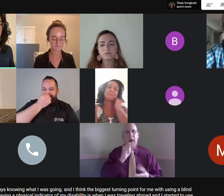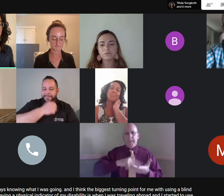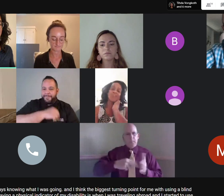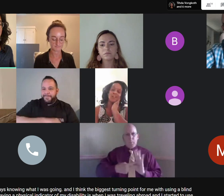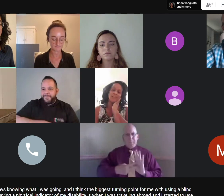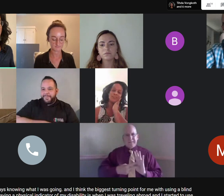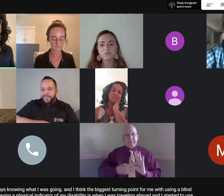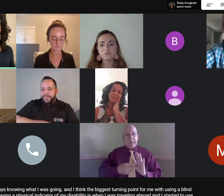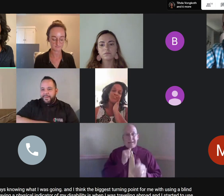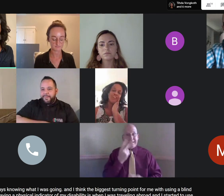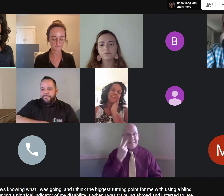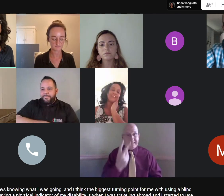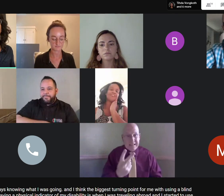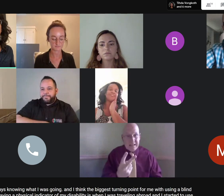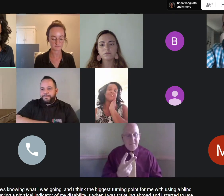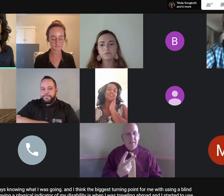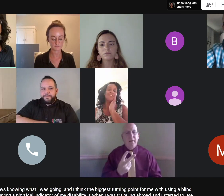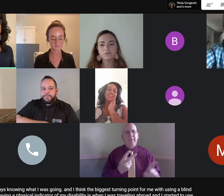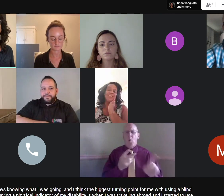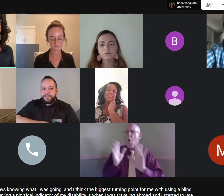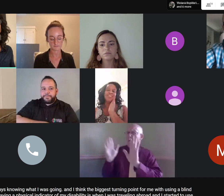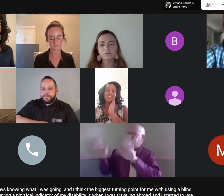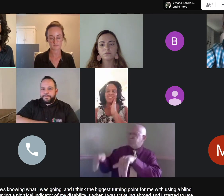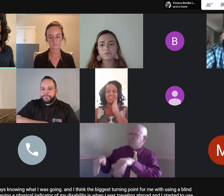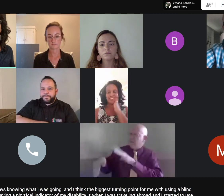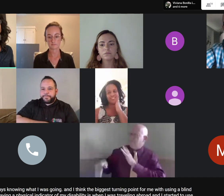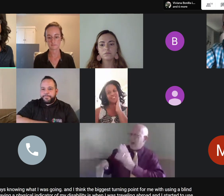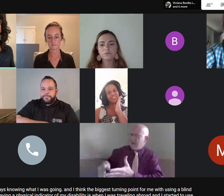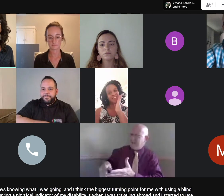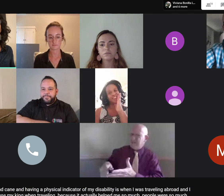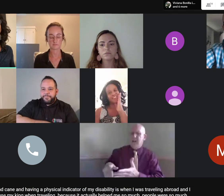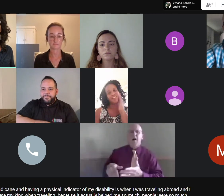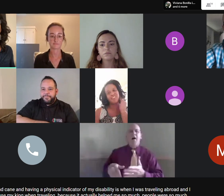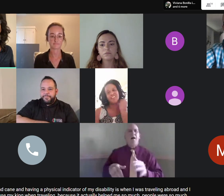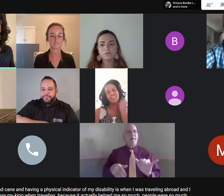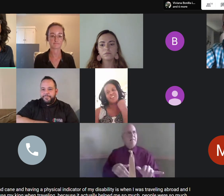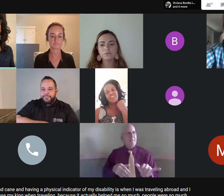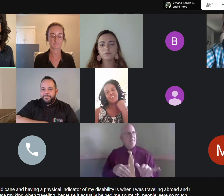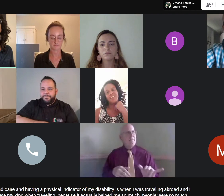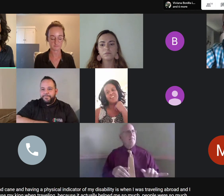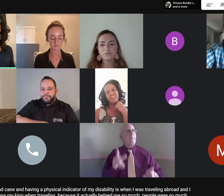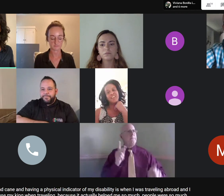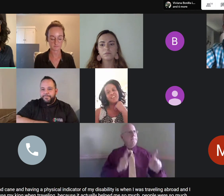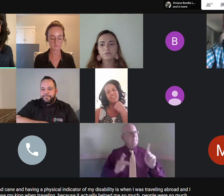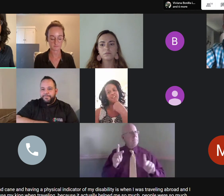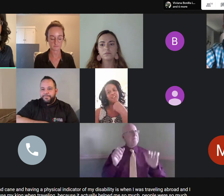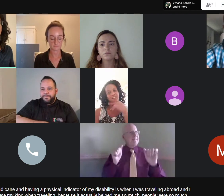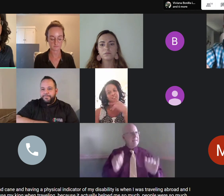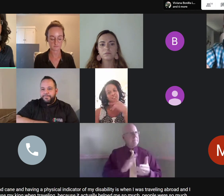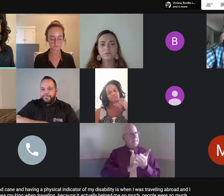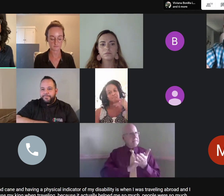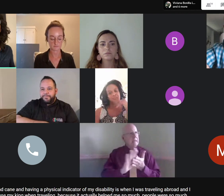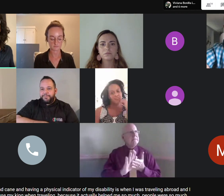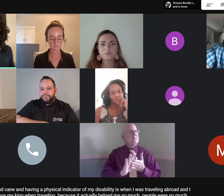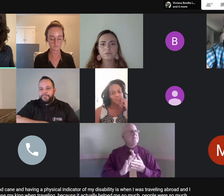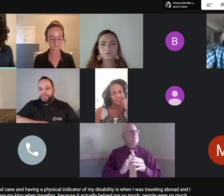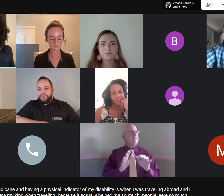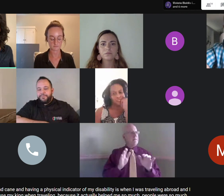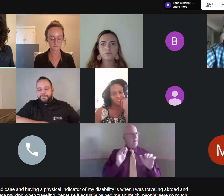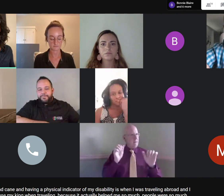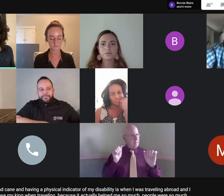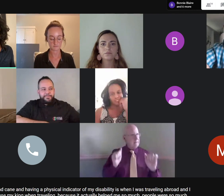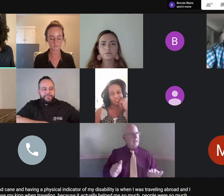that took a long time to get comfortable with, using a cane, and even just stepping